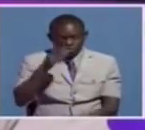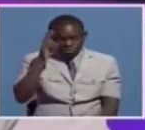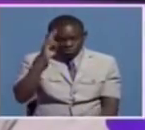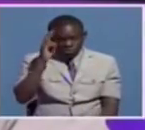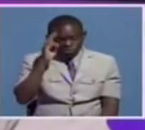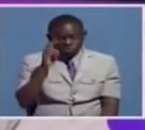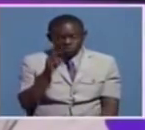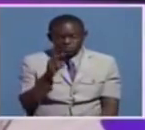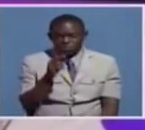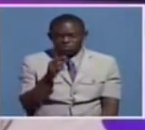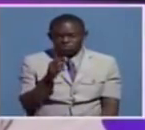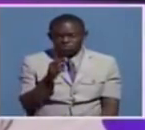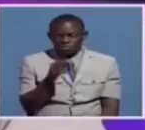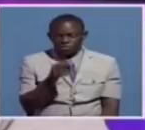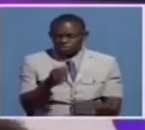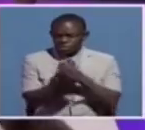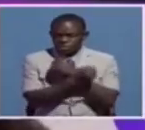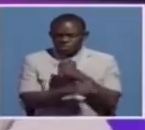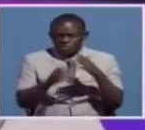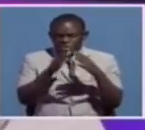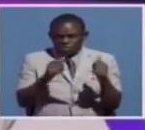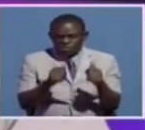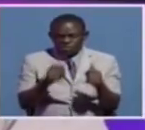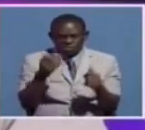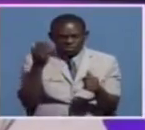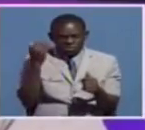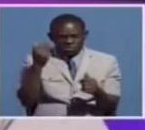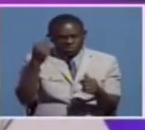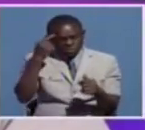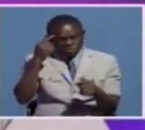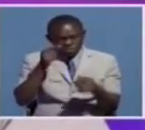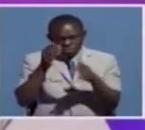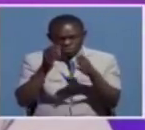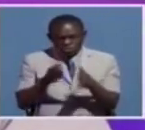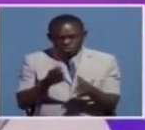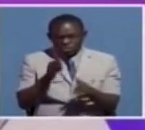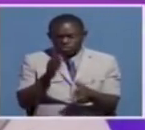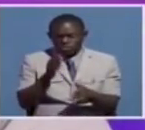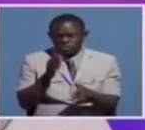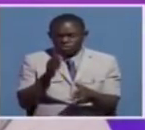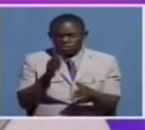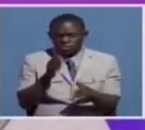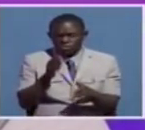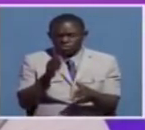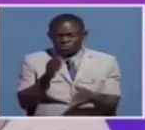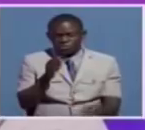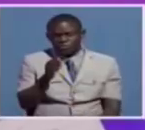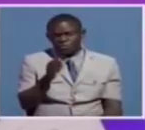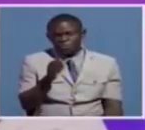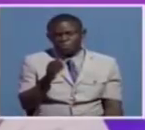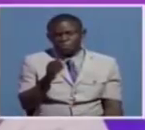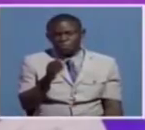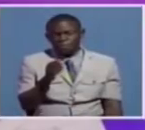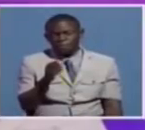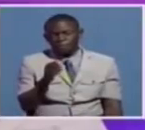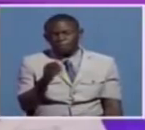think Kenomiowa at State House and William Banda, and I was saying, because I was in tracking, so I'd moving up in the country, I